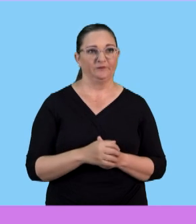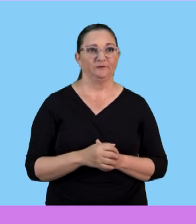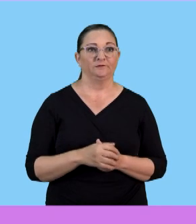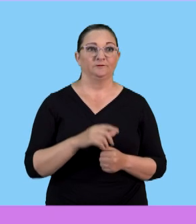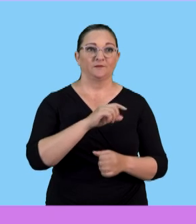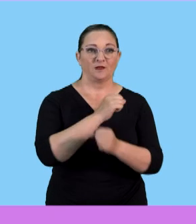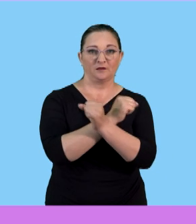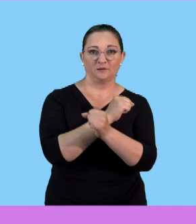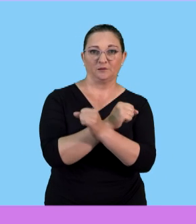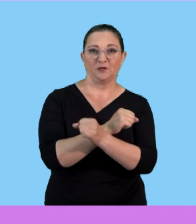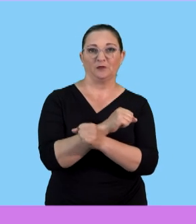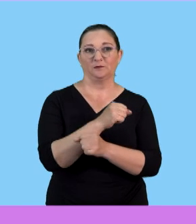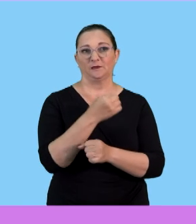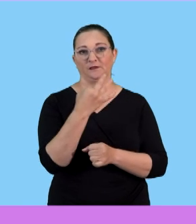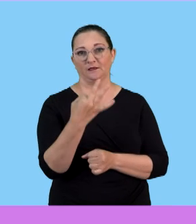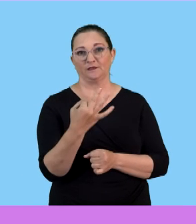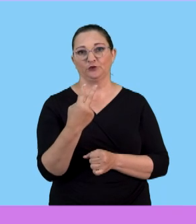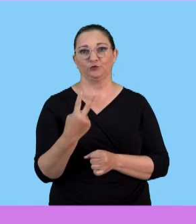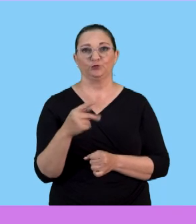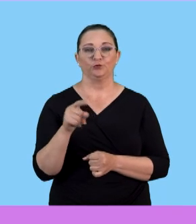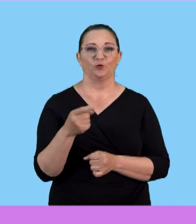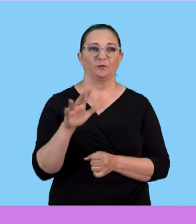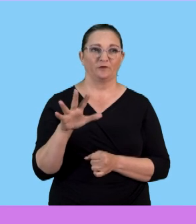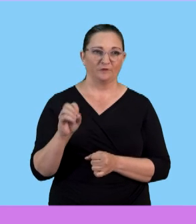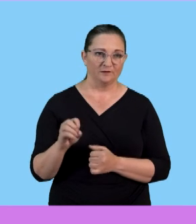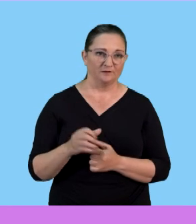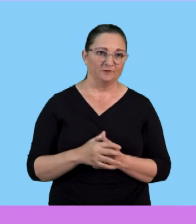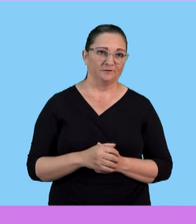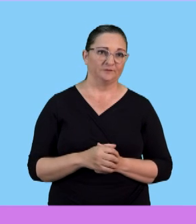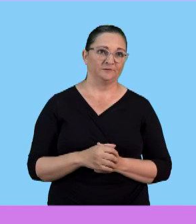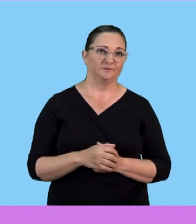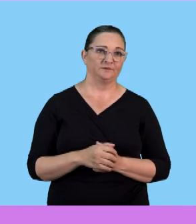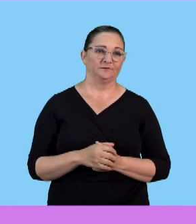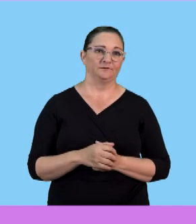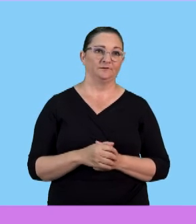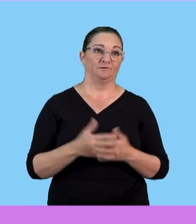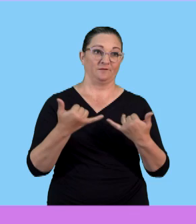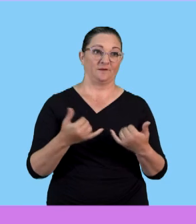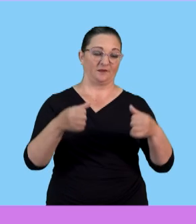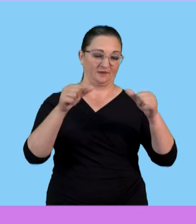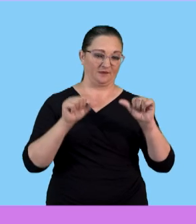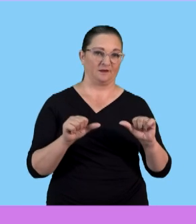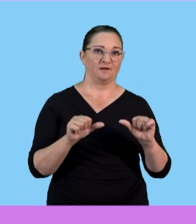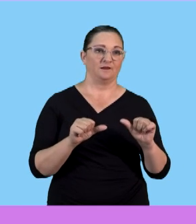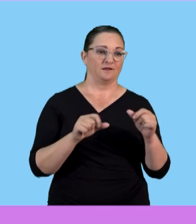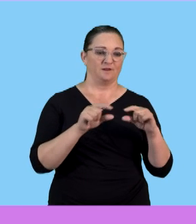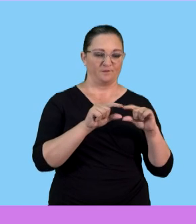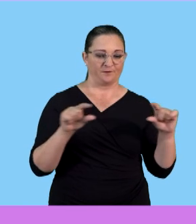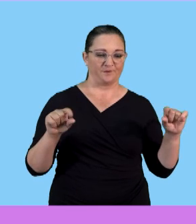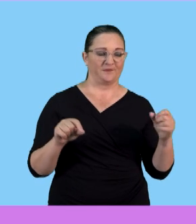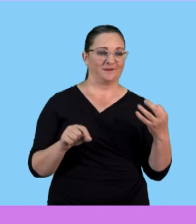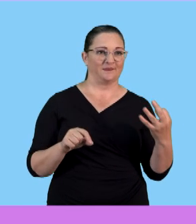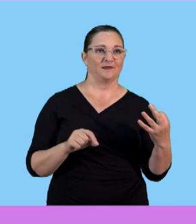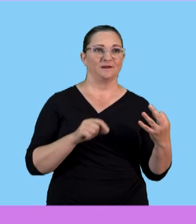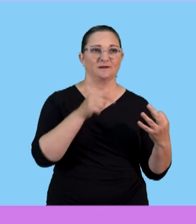continue. Then we multiply by the given cost on block number 2, which is 32 Rand 50. Then we go to block